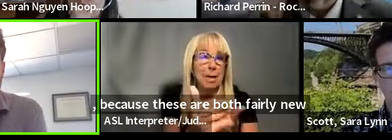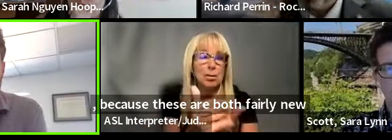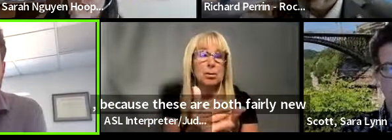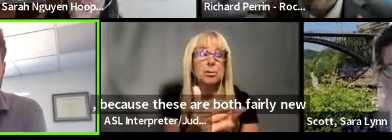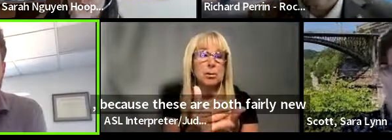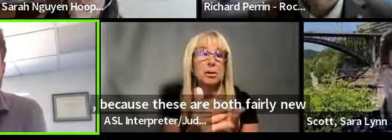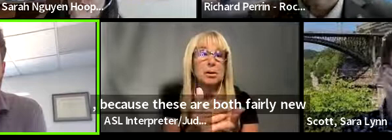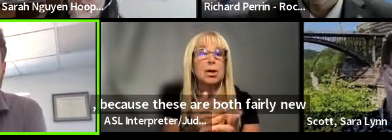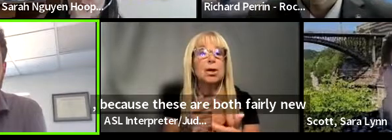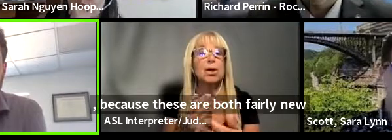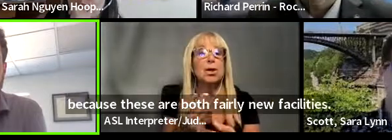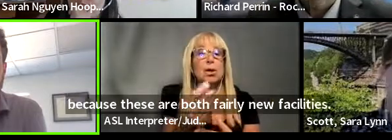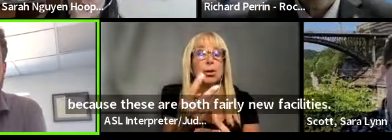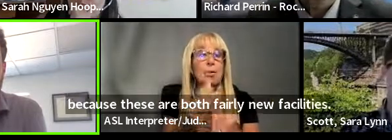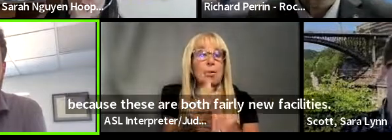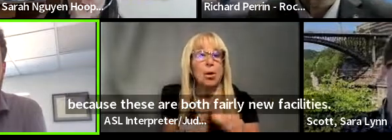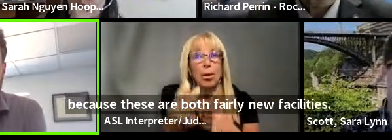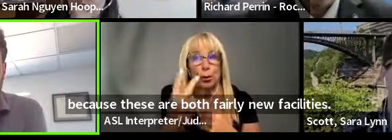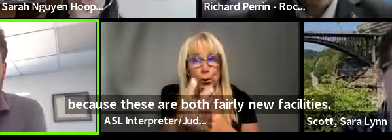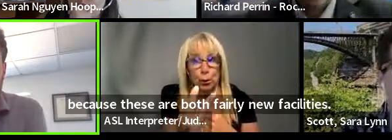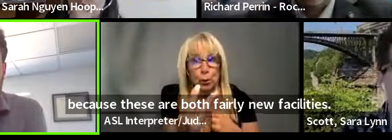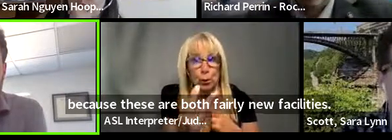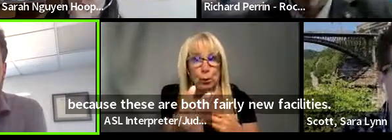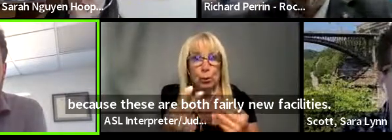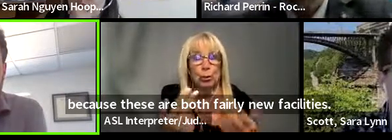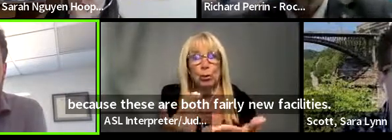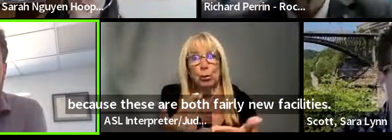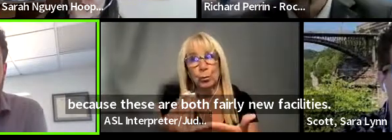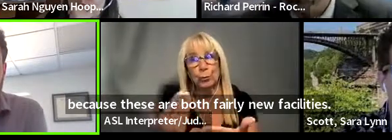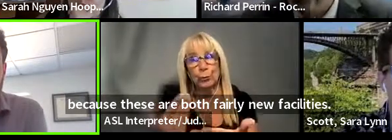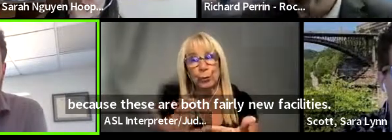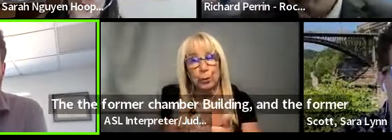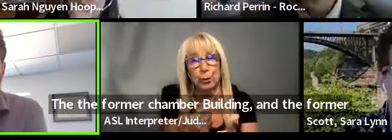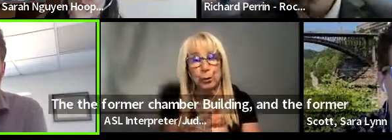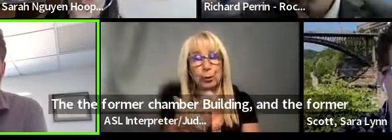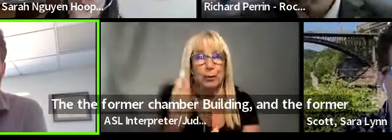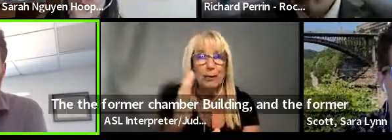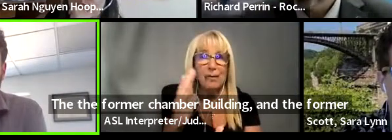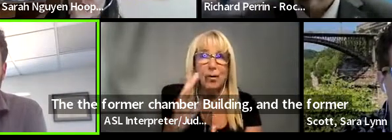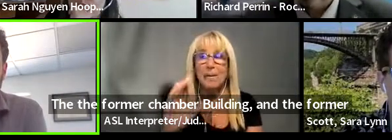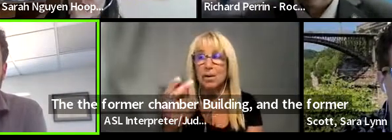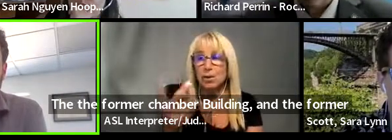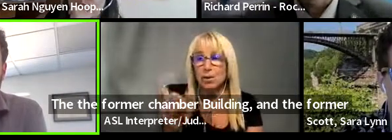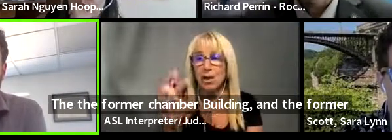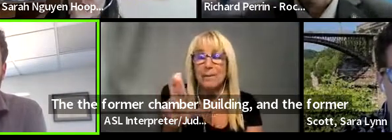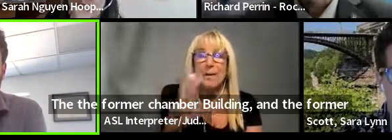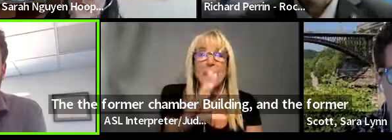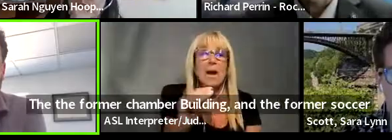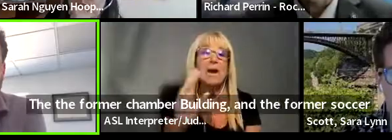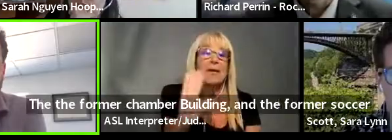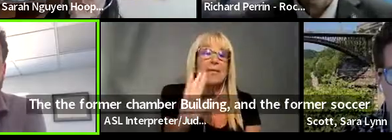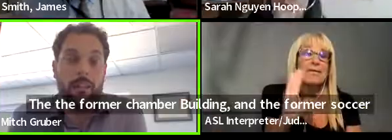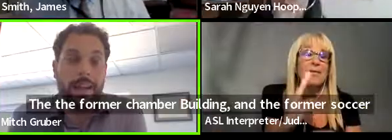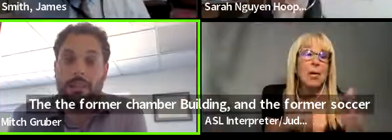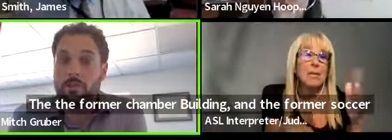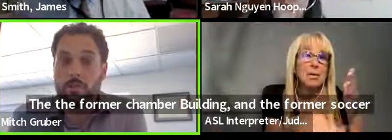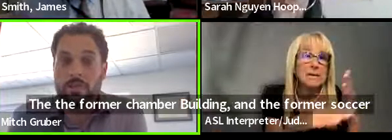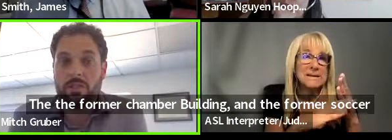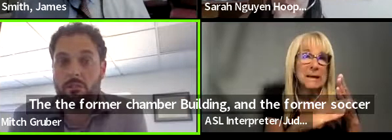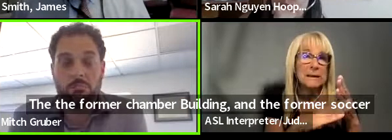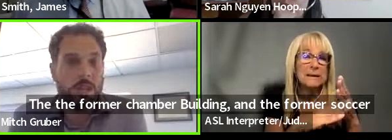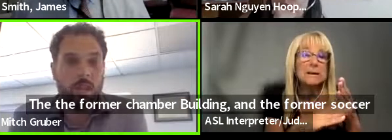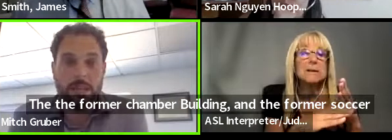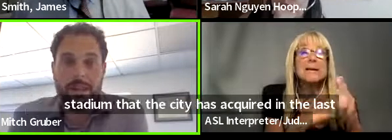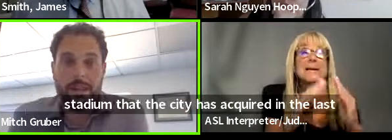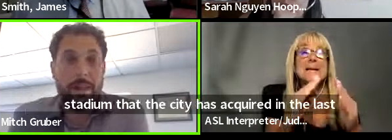the former chamber building and the former soccer stadium that the city has acquired in the last,